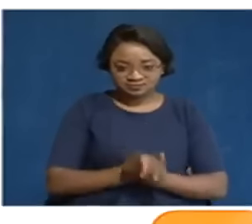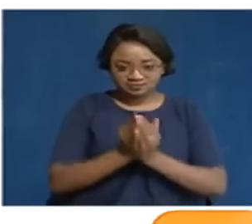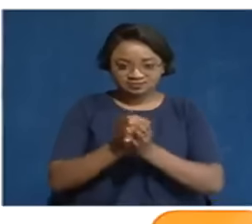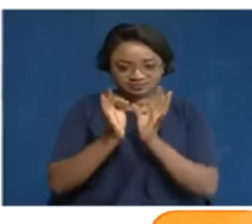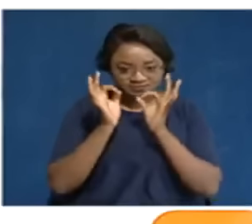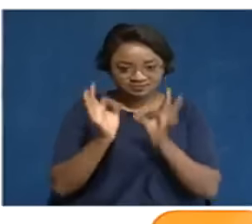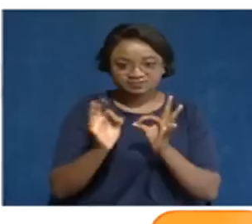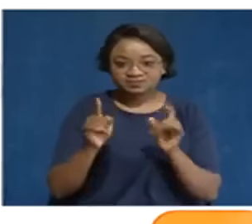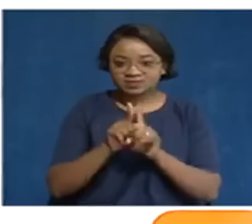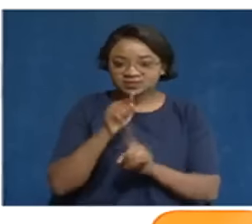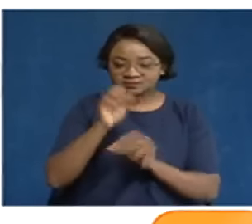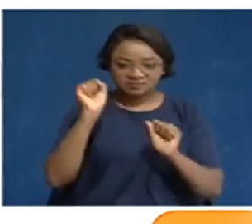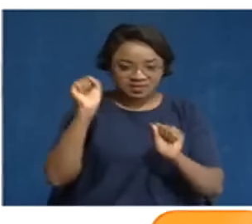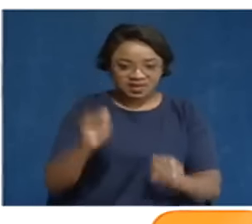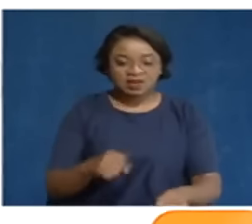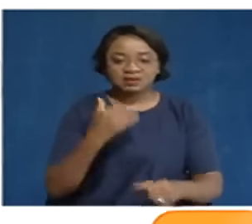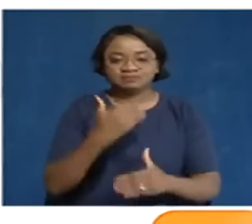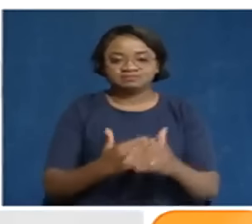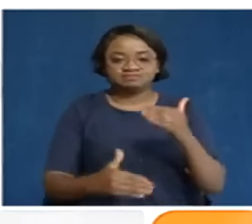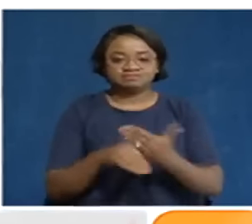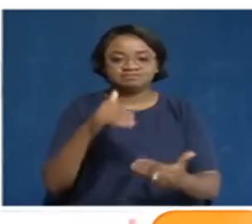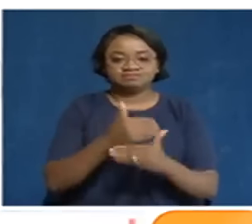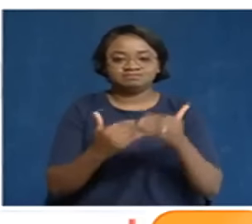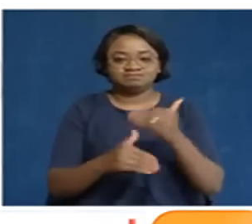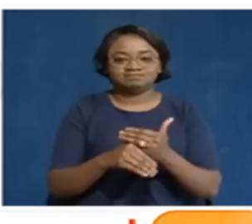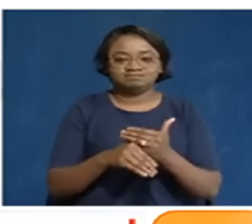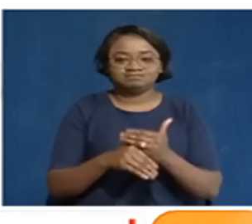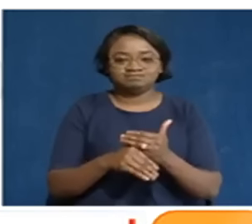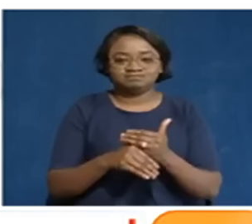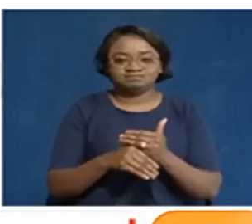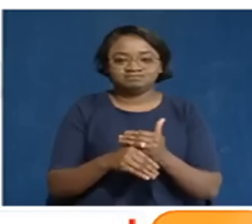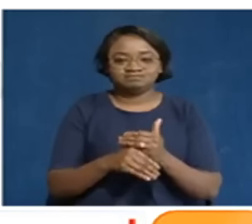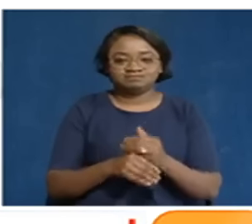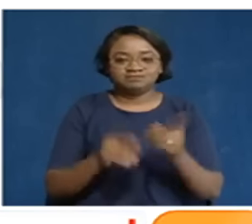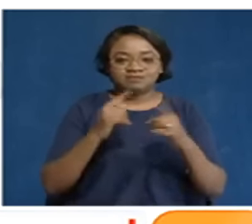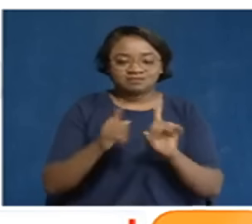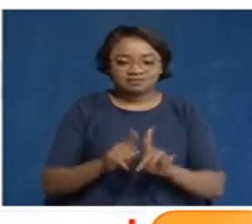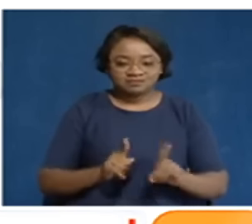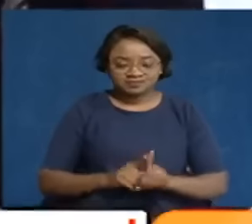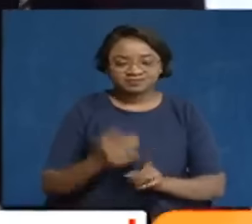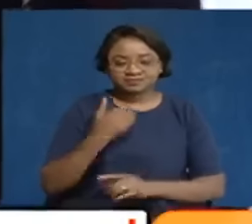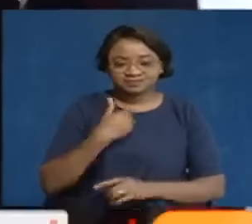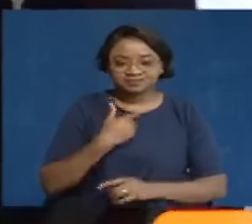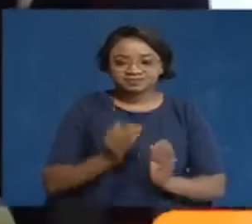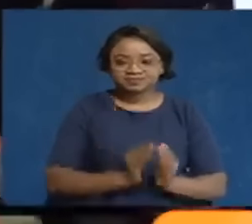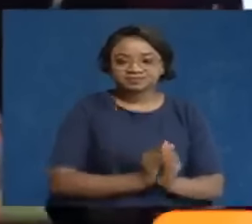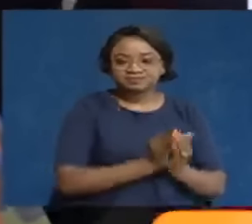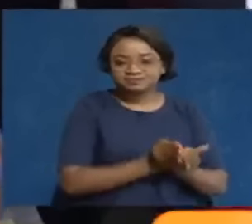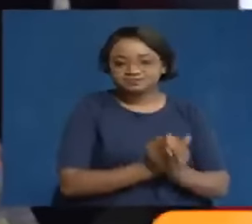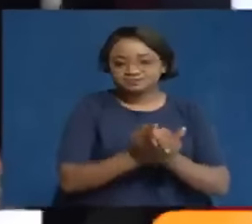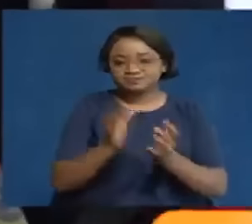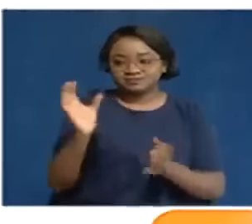capable of not only constructing cargo vessels, but also passenger and fishing vessels.